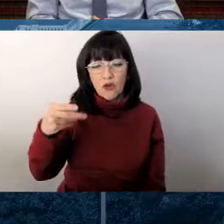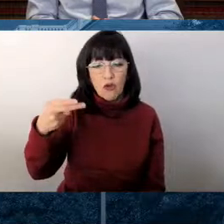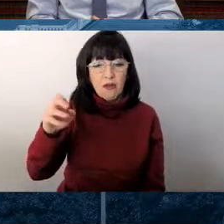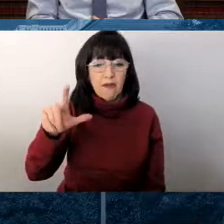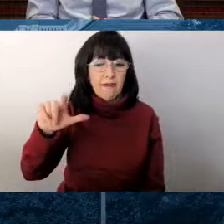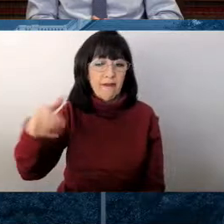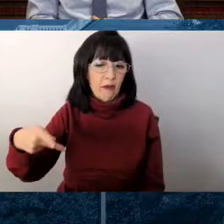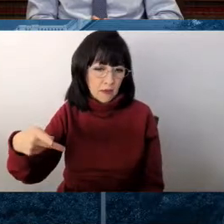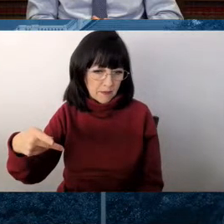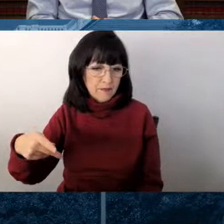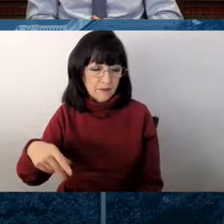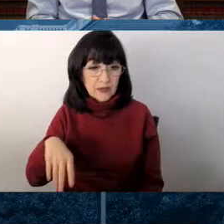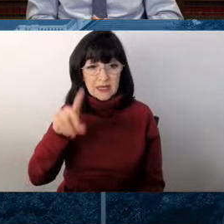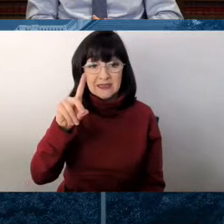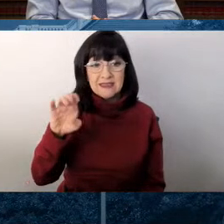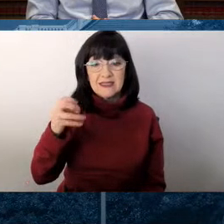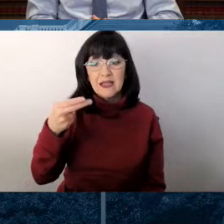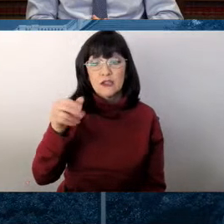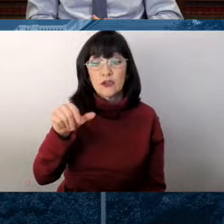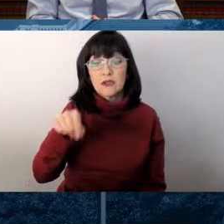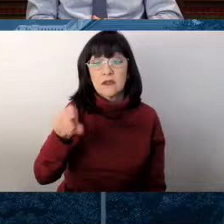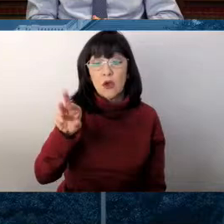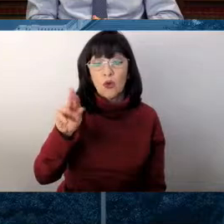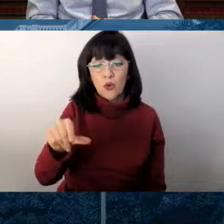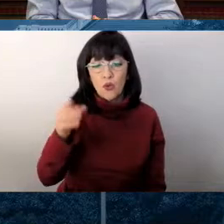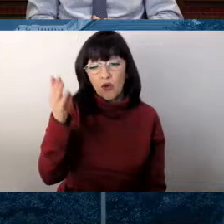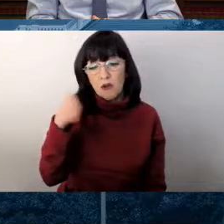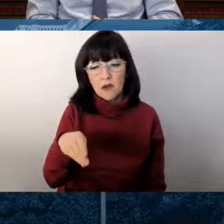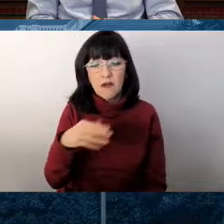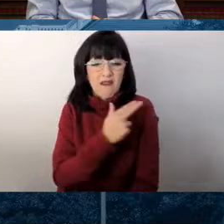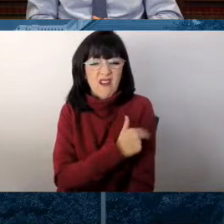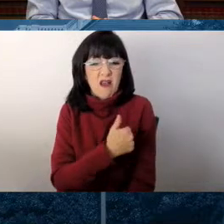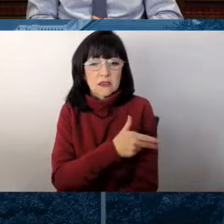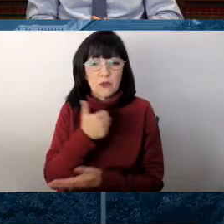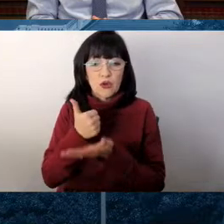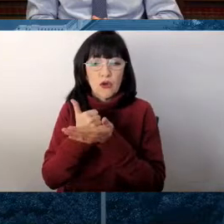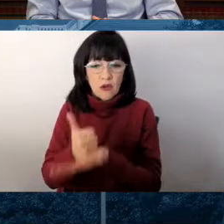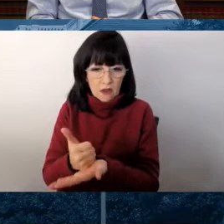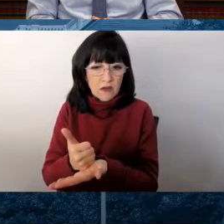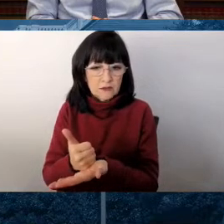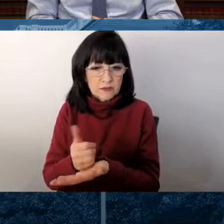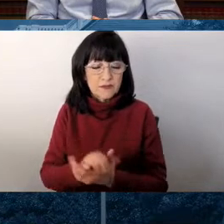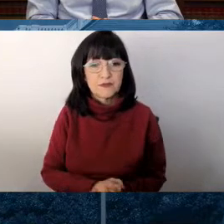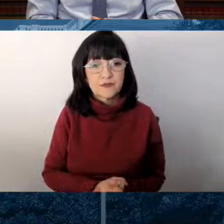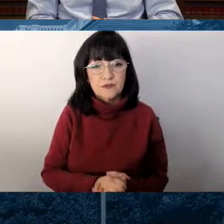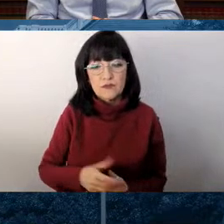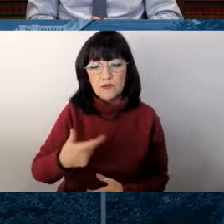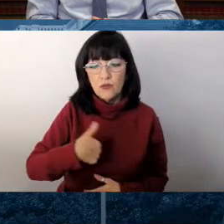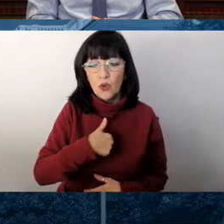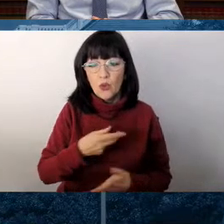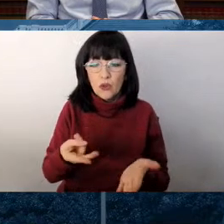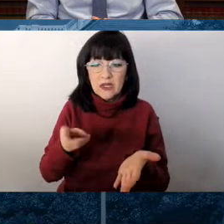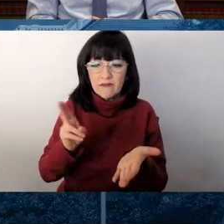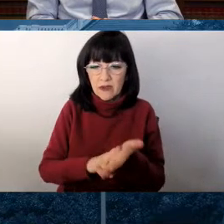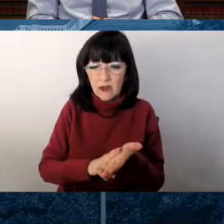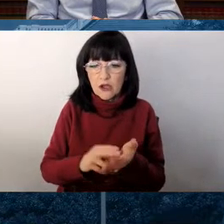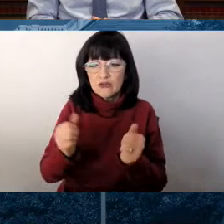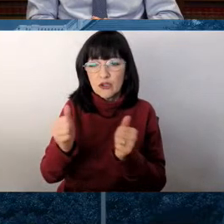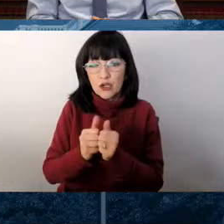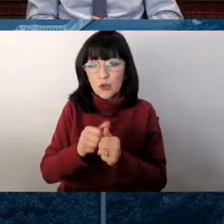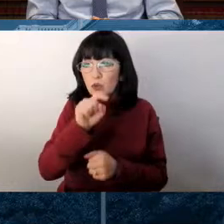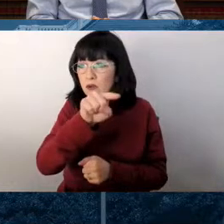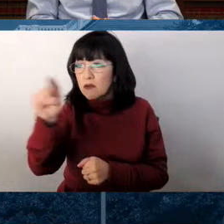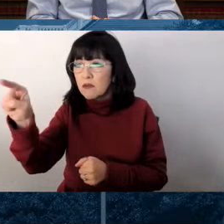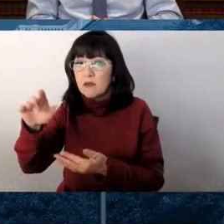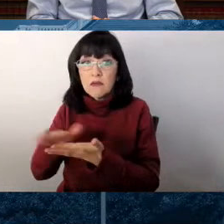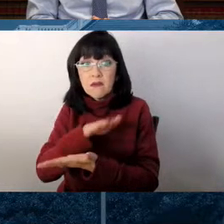deha.org/hospital help to fill out the form. We've contacted higher ed to see if we can get some of the students who are in training for